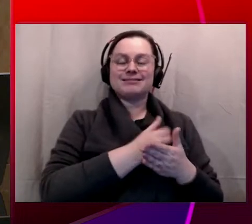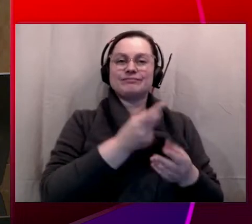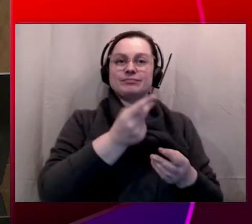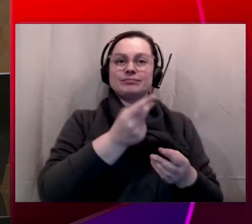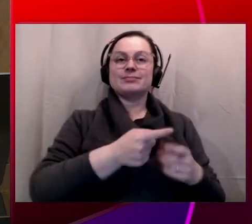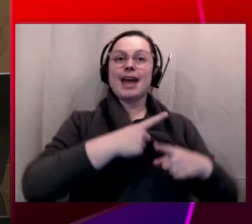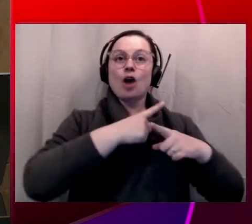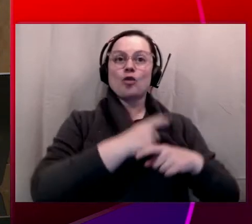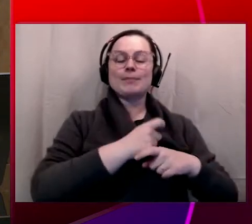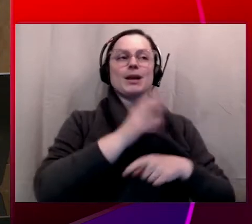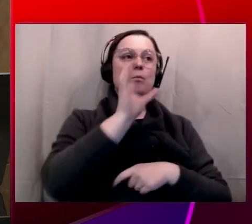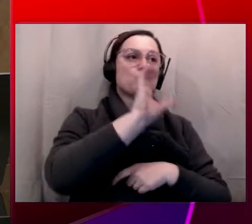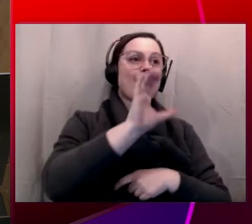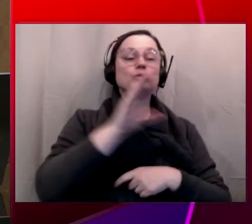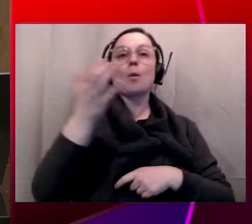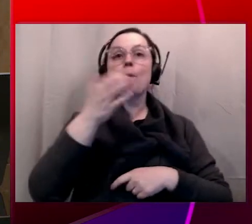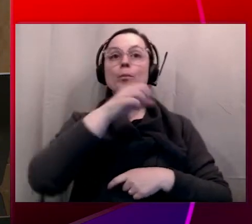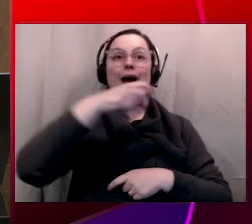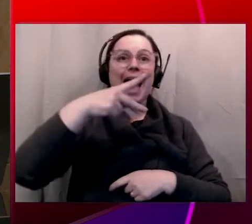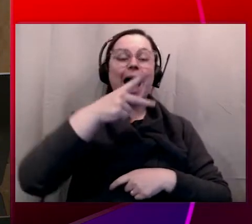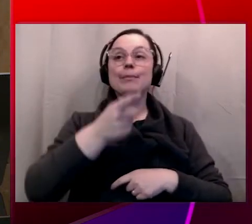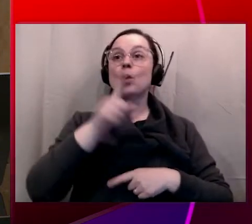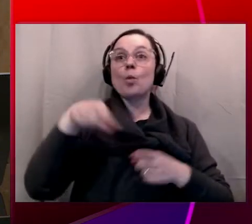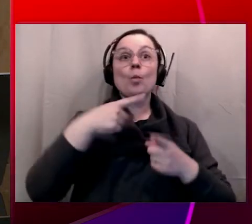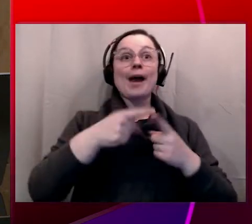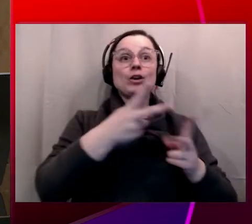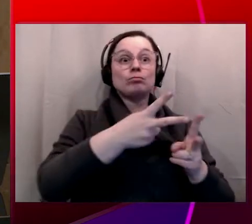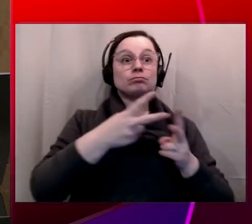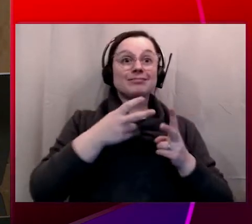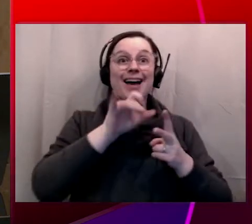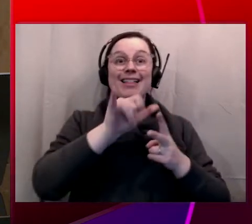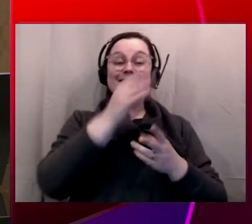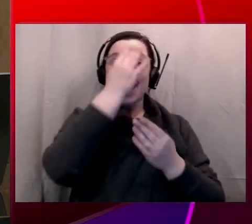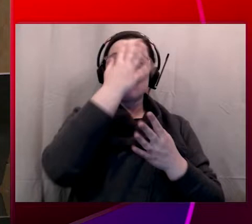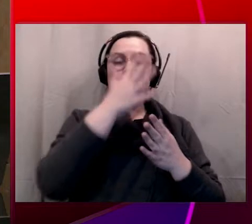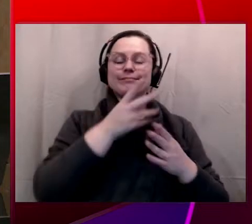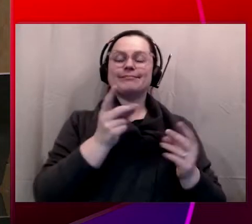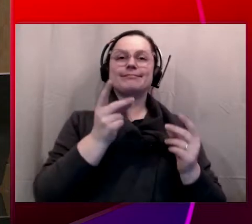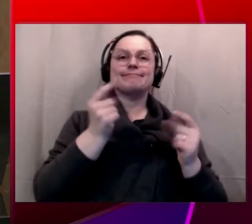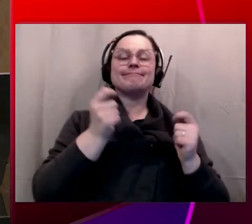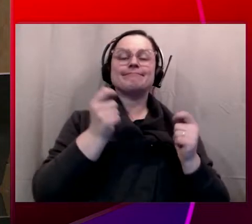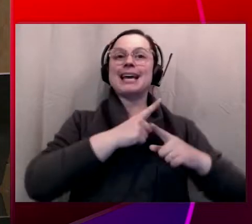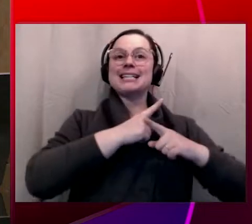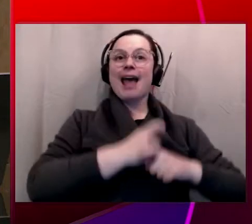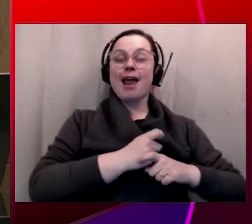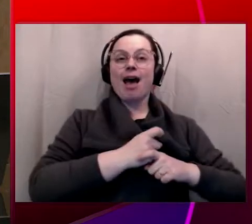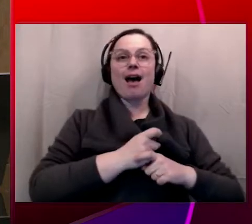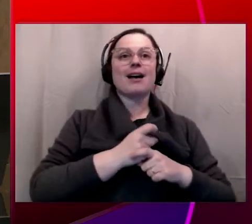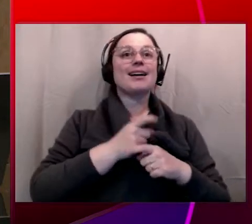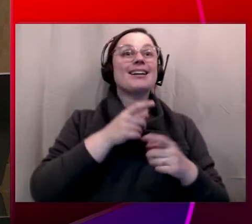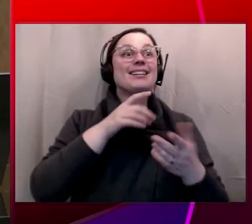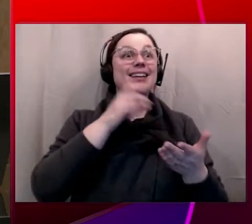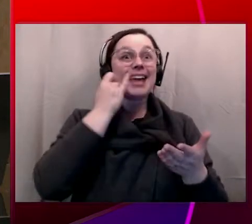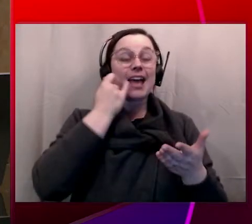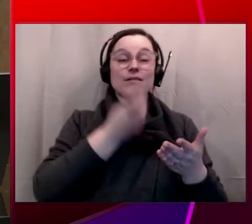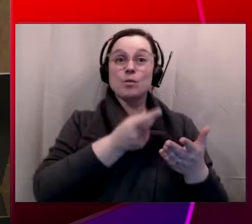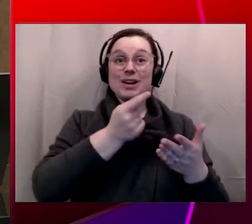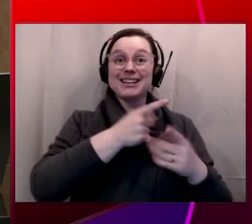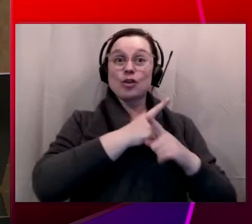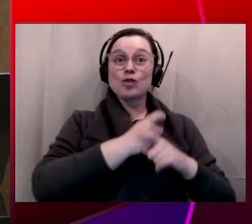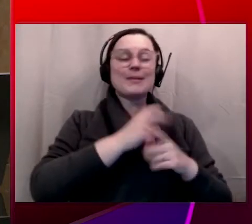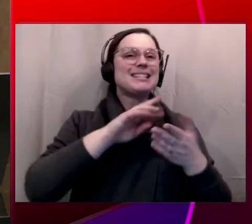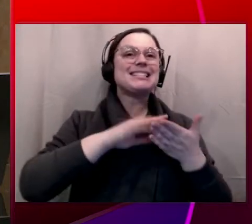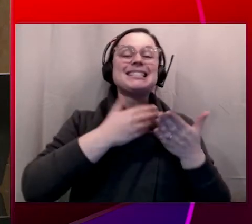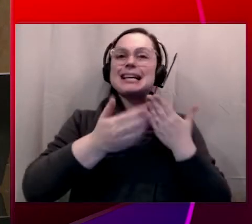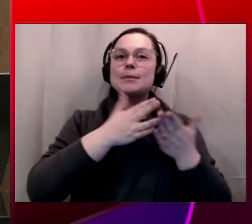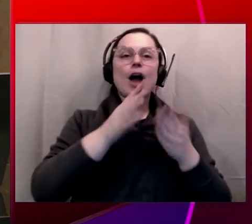mobile app, the second you get it, encrypt it right away. If you encrypt it right away, client-side, it doesn't matter what network you send it over,